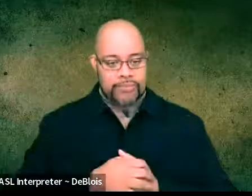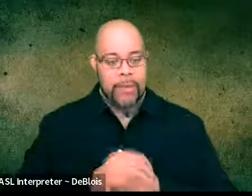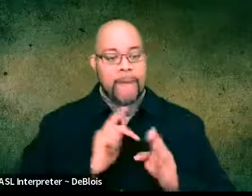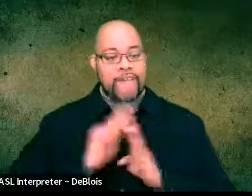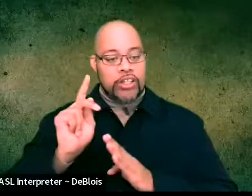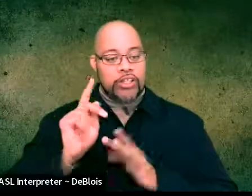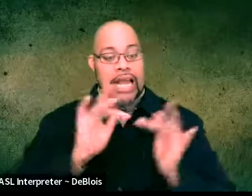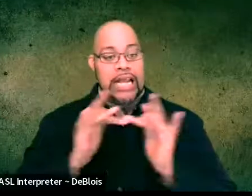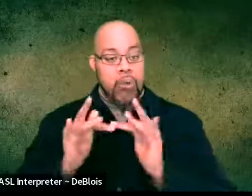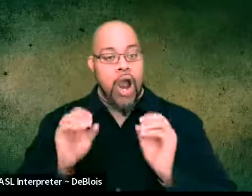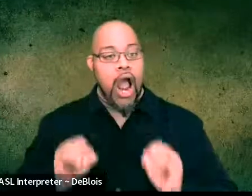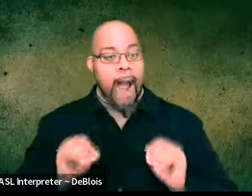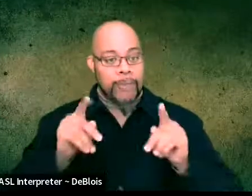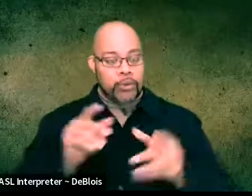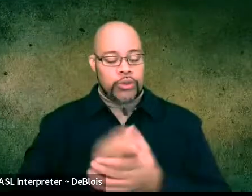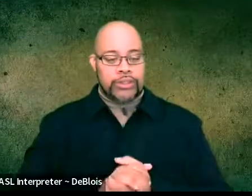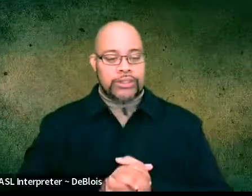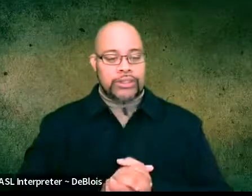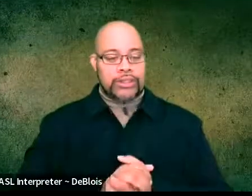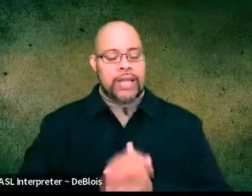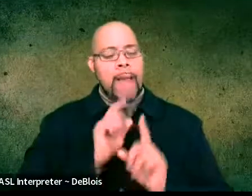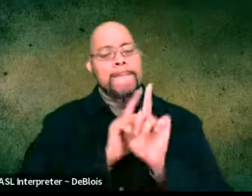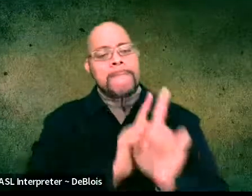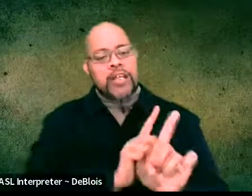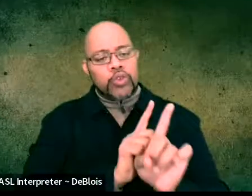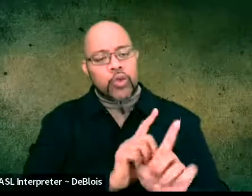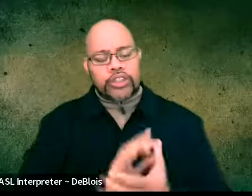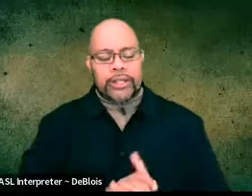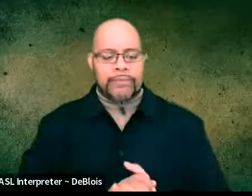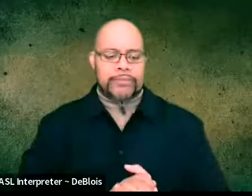professional networking opportunities, mentorship,